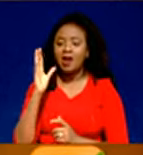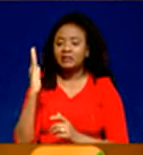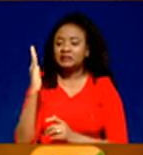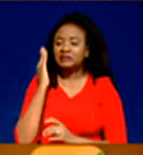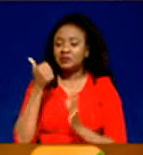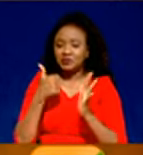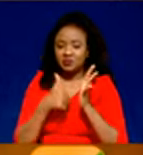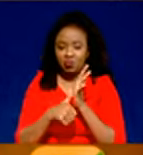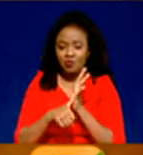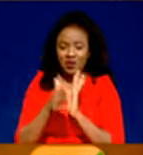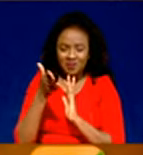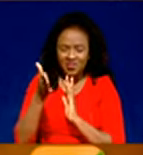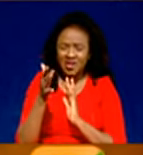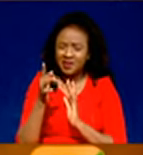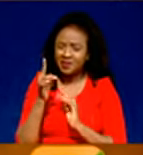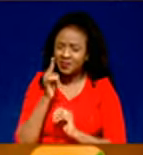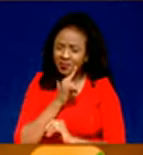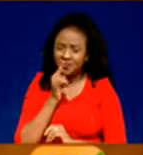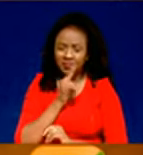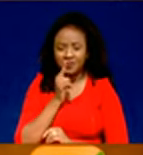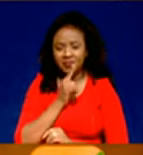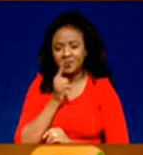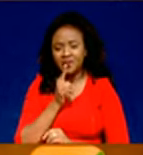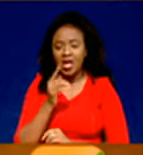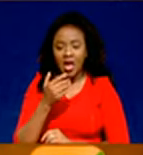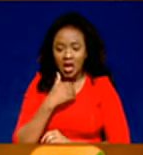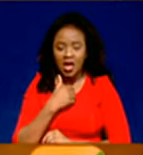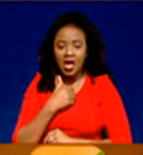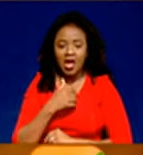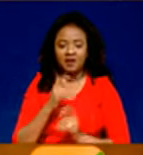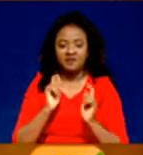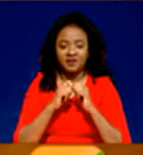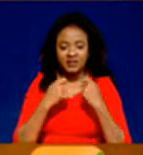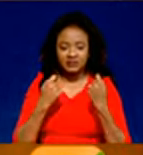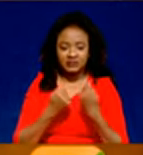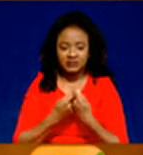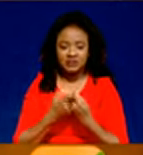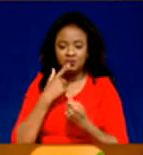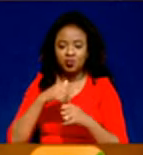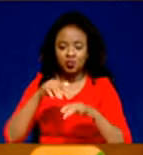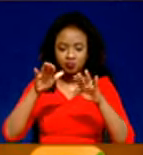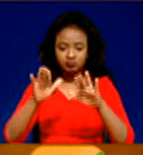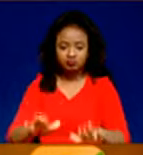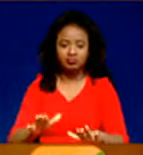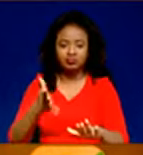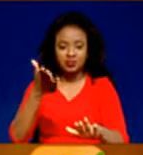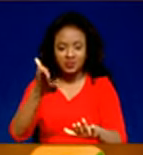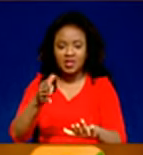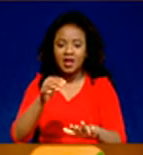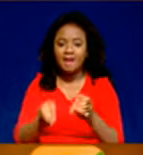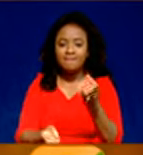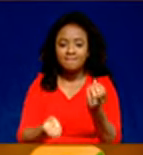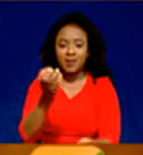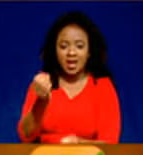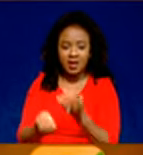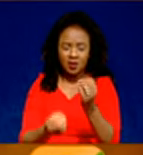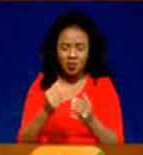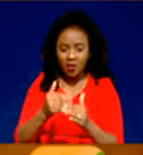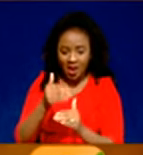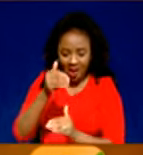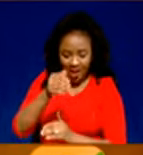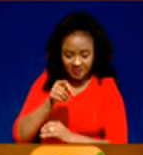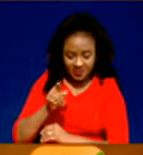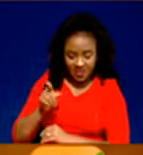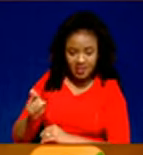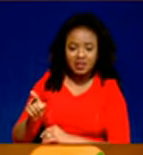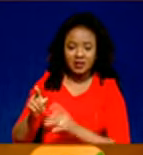a multi-agency team stationed at Chesitet in Baringo County, after which he